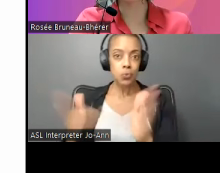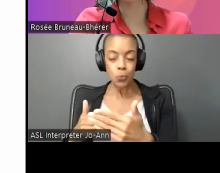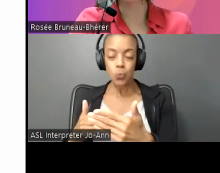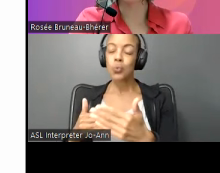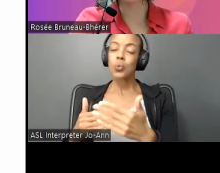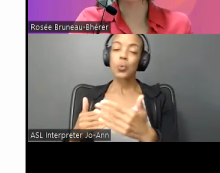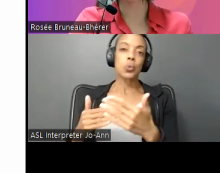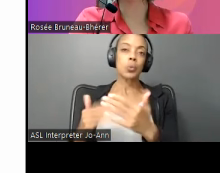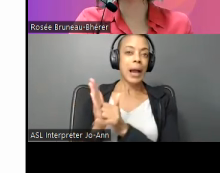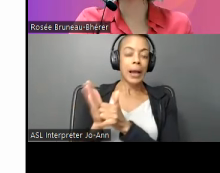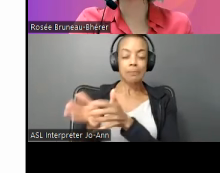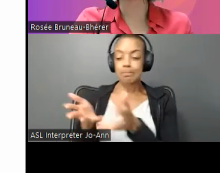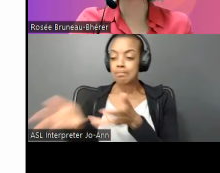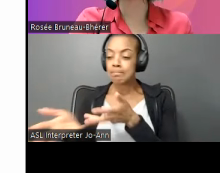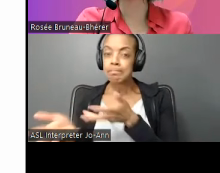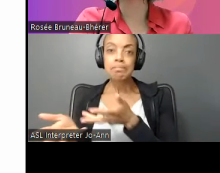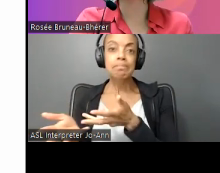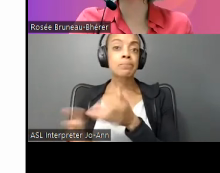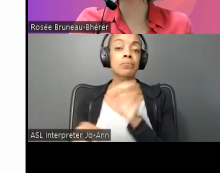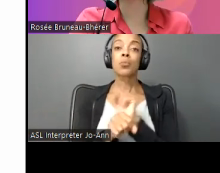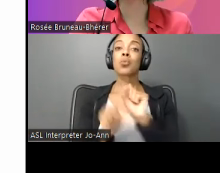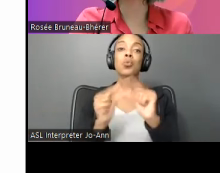you work in a group home